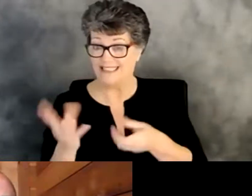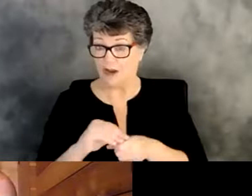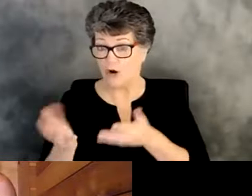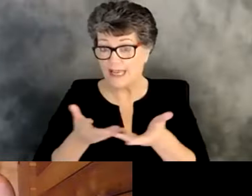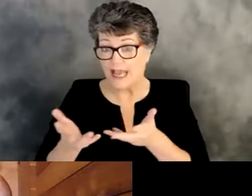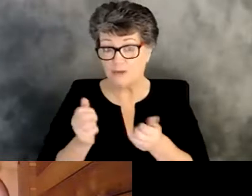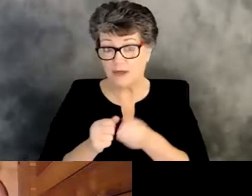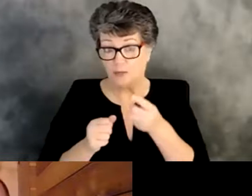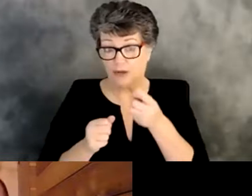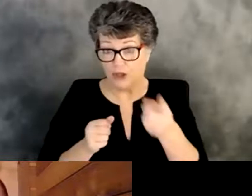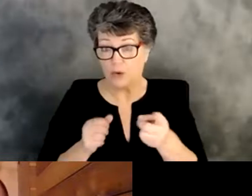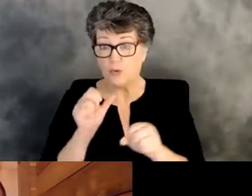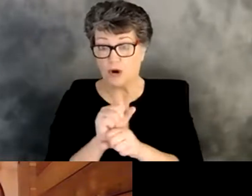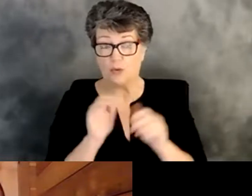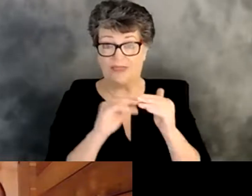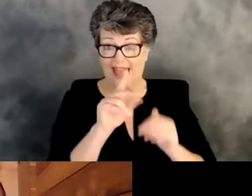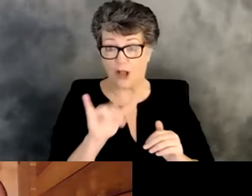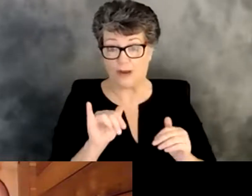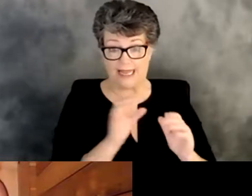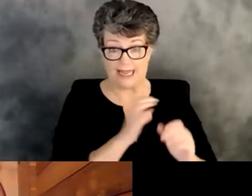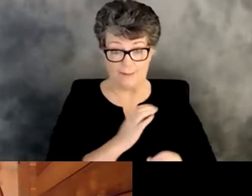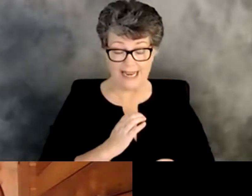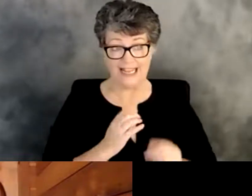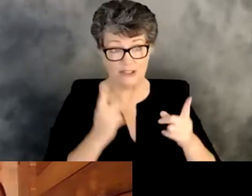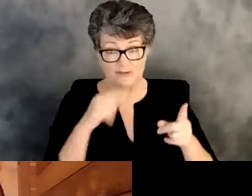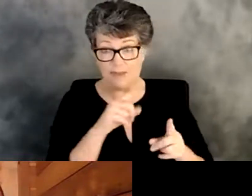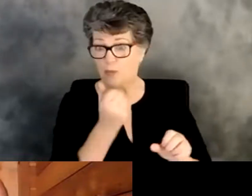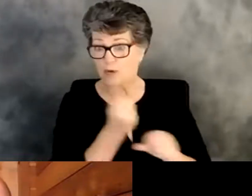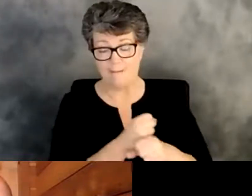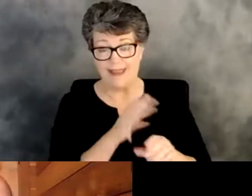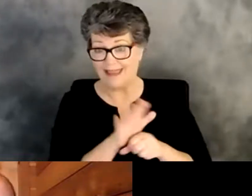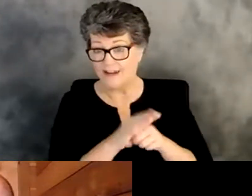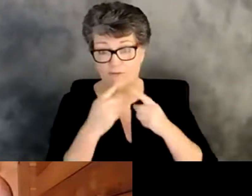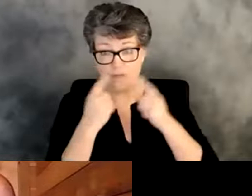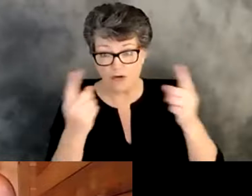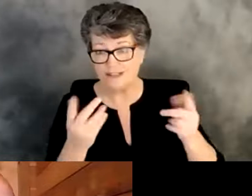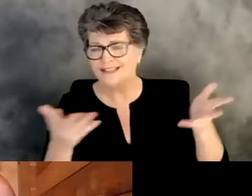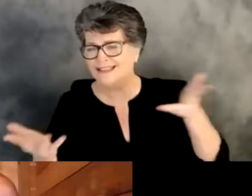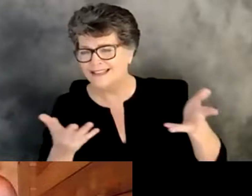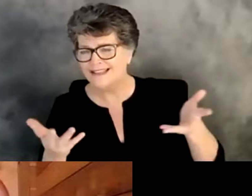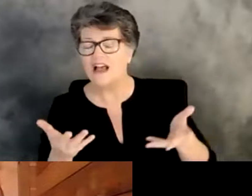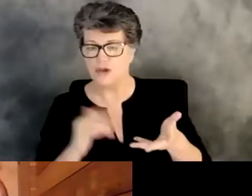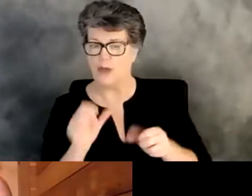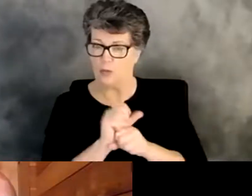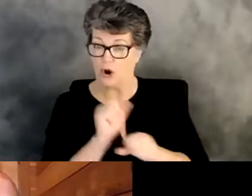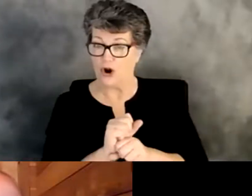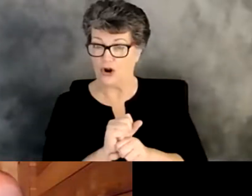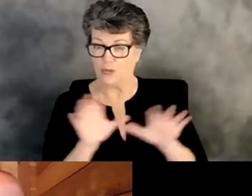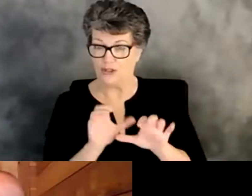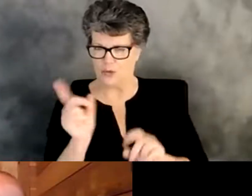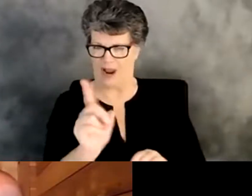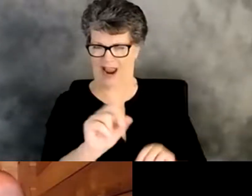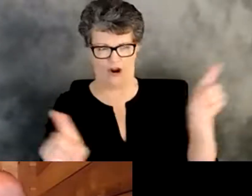need to work more with the equity committee because we're hearing from them that we're not making enough progress there. So, you know, that's where the work then would go, but there's some type